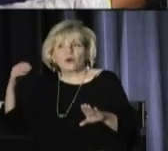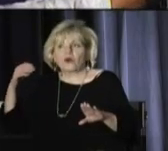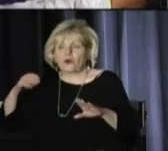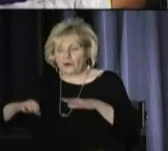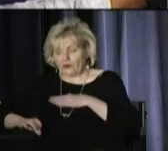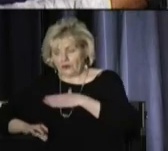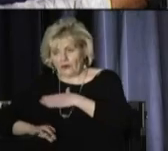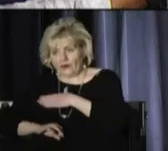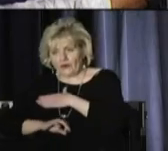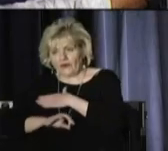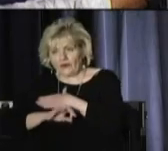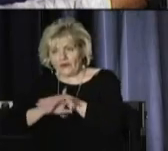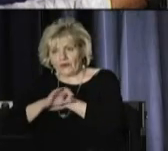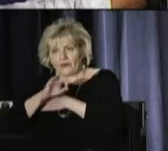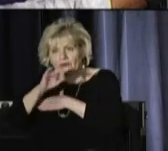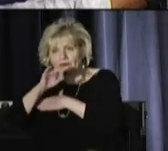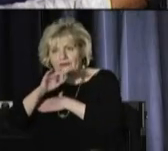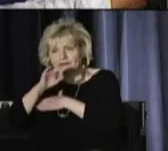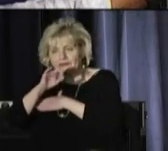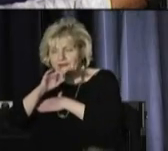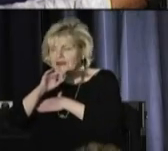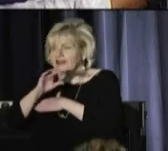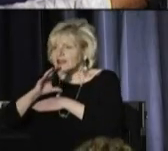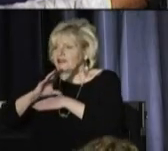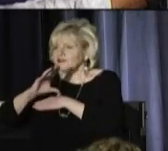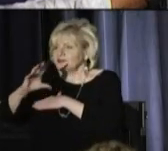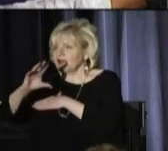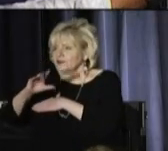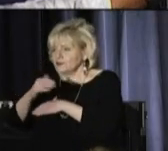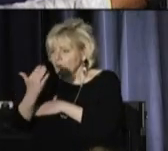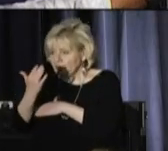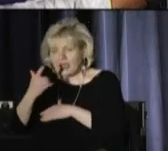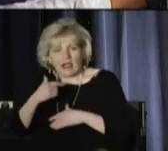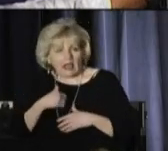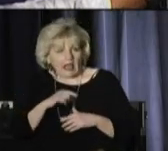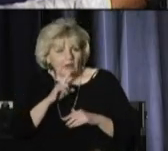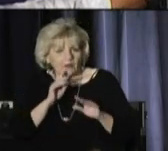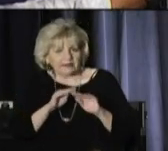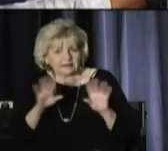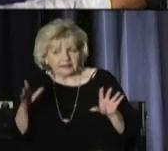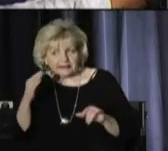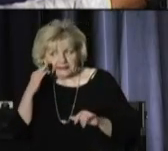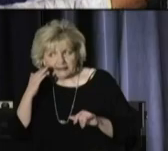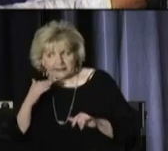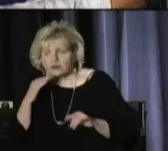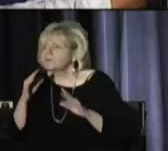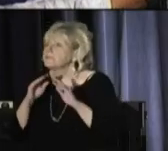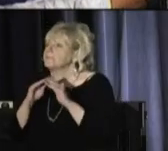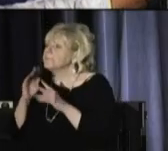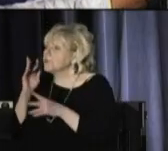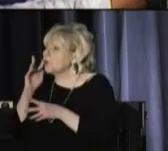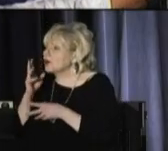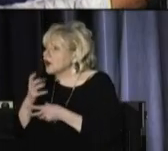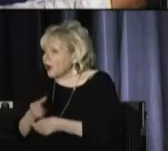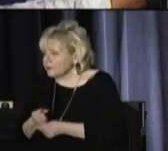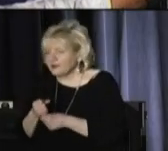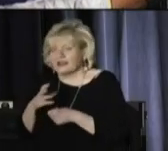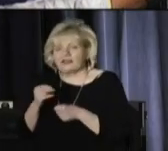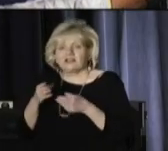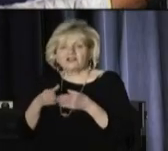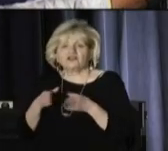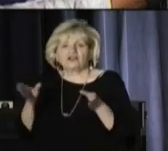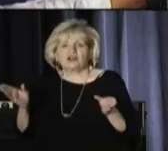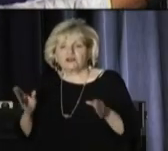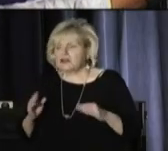when she started, around 5 o'clock in the morning. She says, "I was clear-headed, more confident, and generally